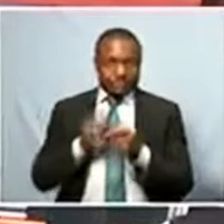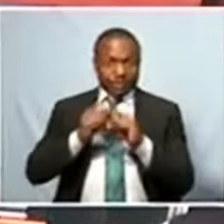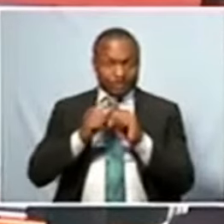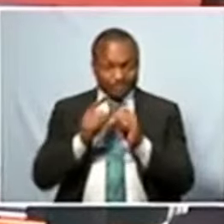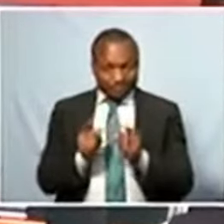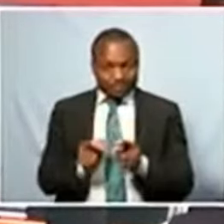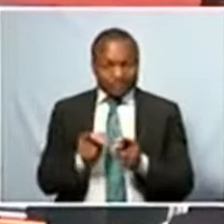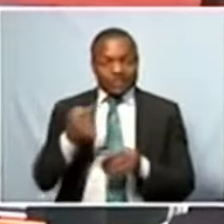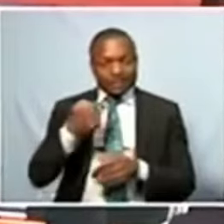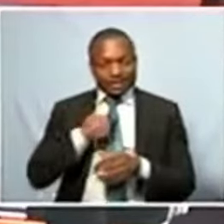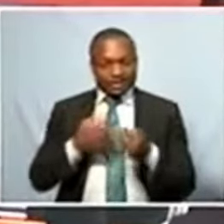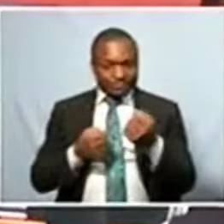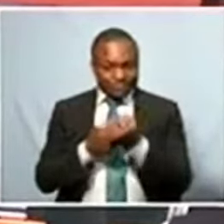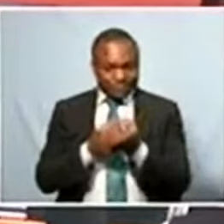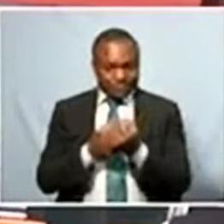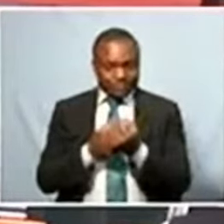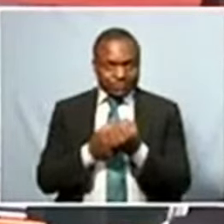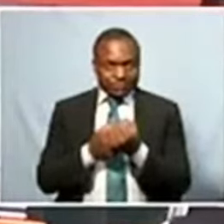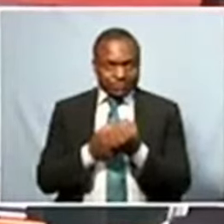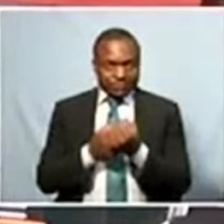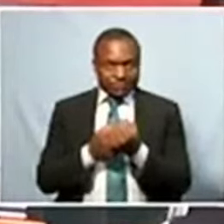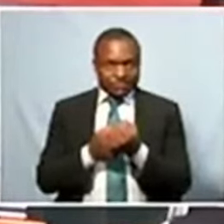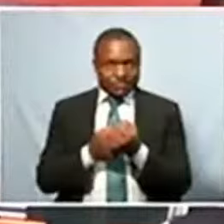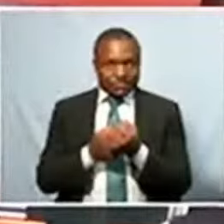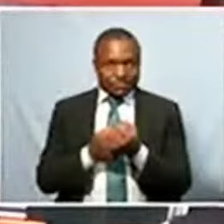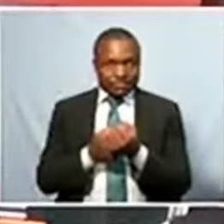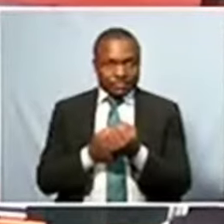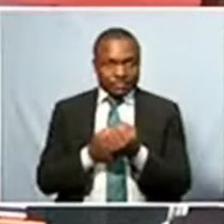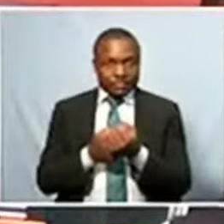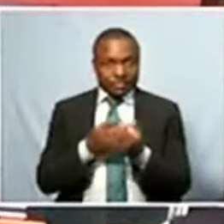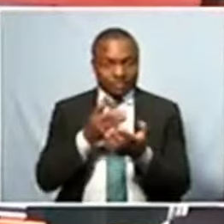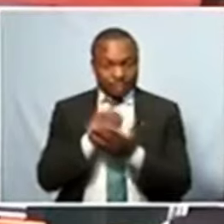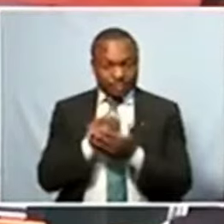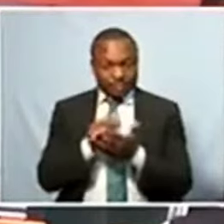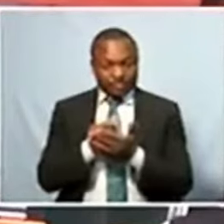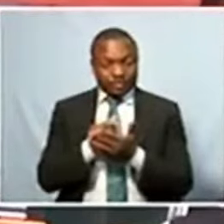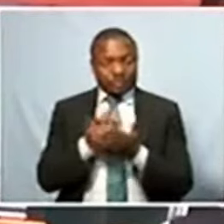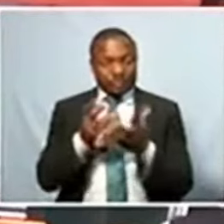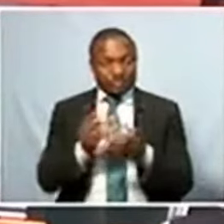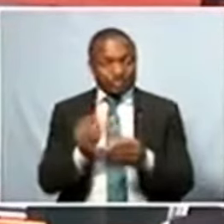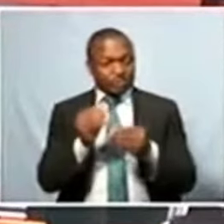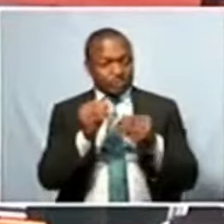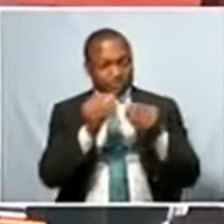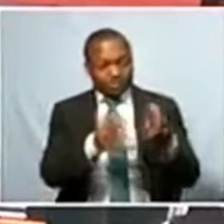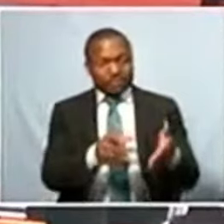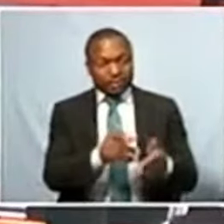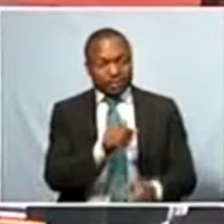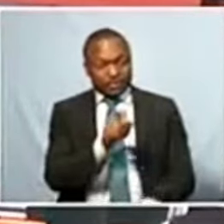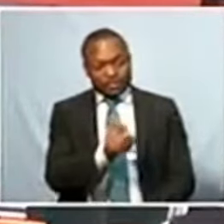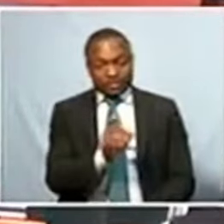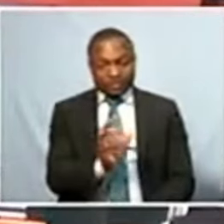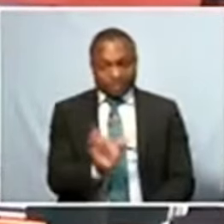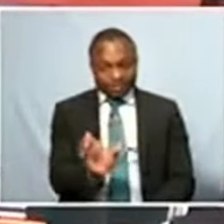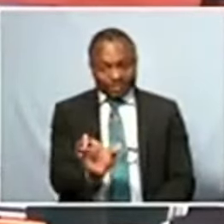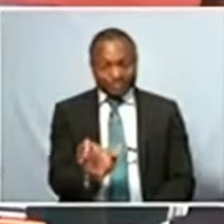as I support the money that we intend to appropriate to this particular head, I would